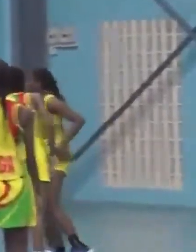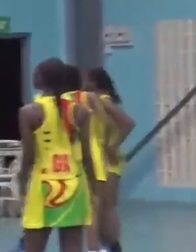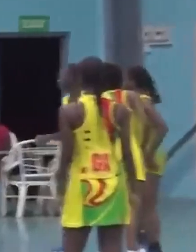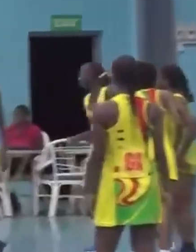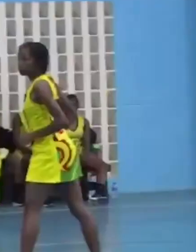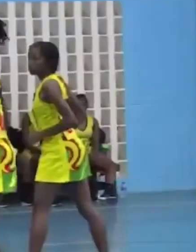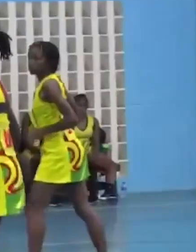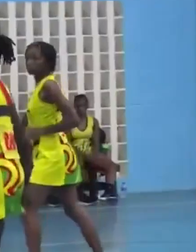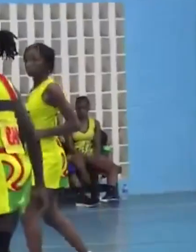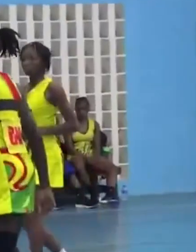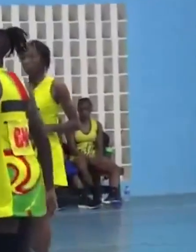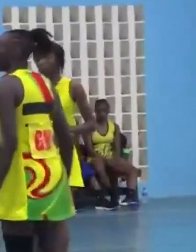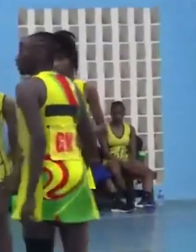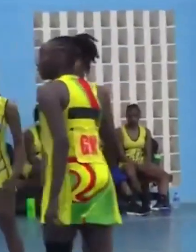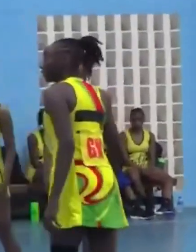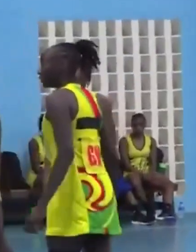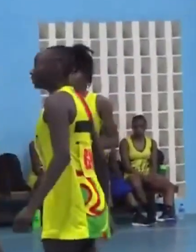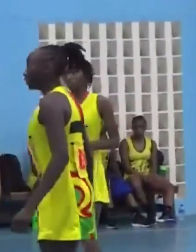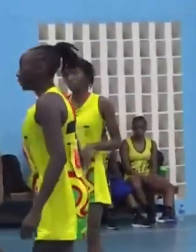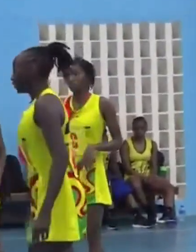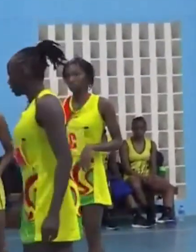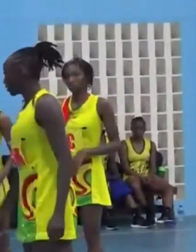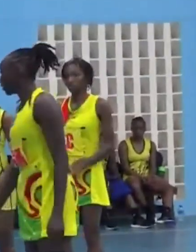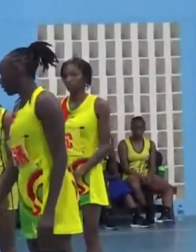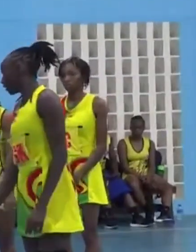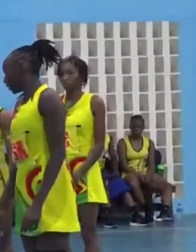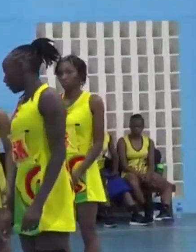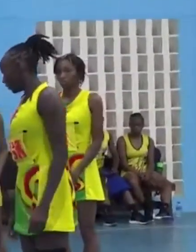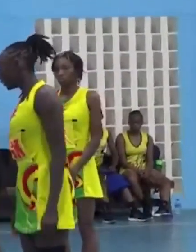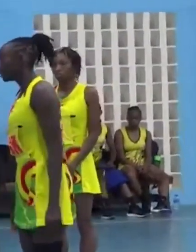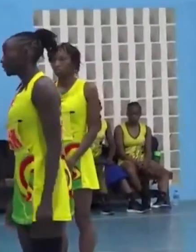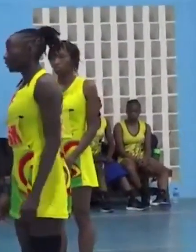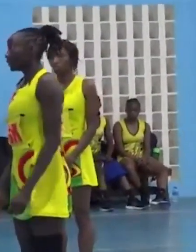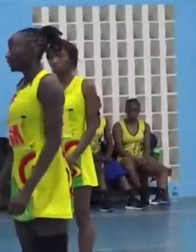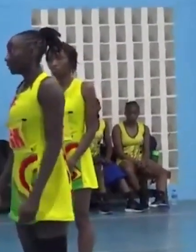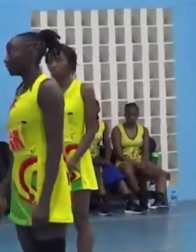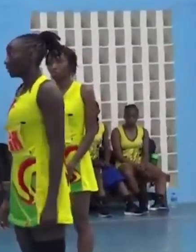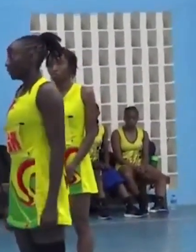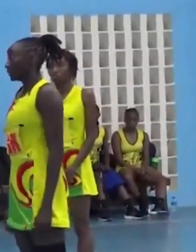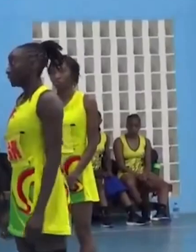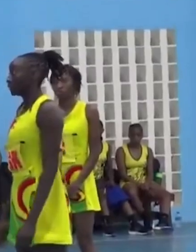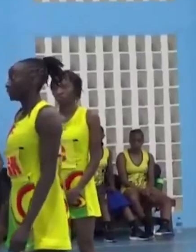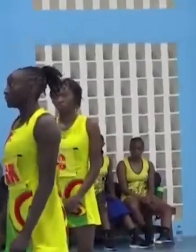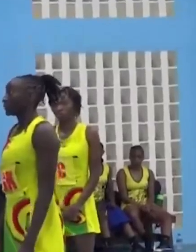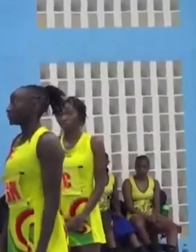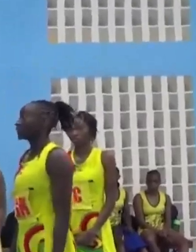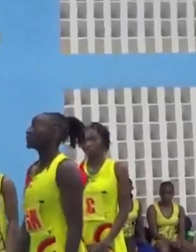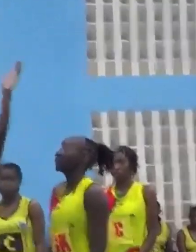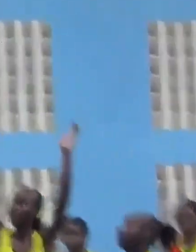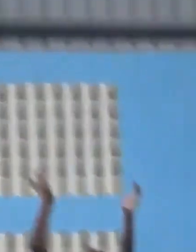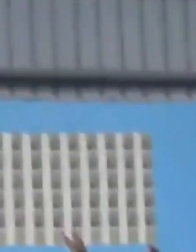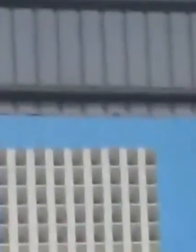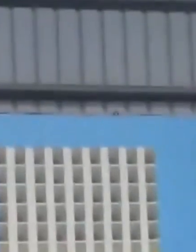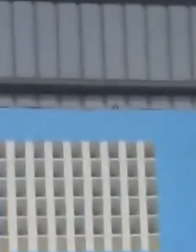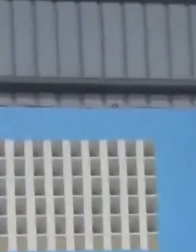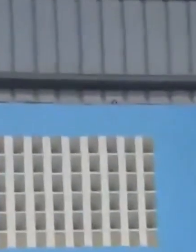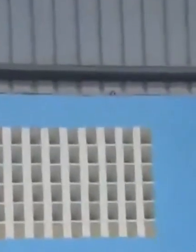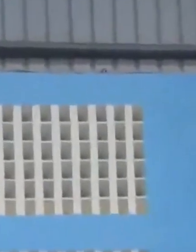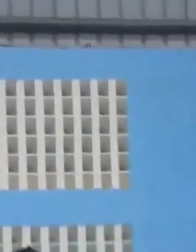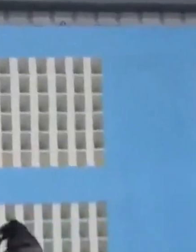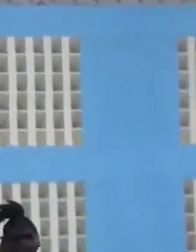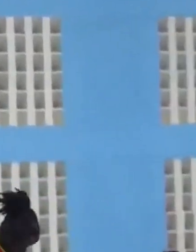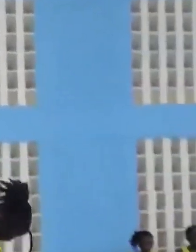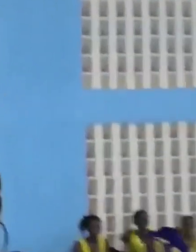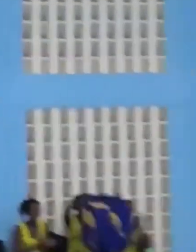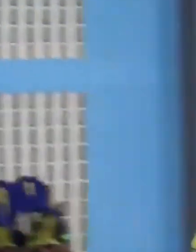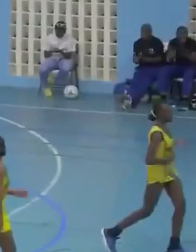Yes, I'm back. Goal shooter gets the ball contact on the goalkeeper. The goal attack takes the ball and she